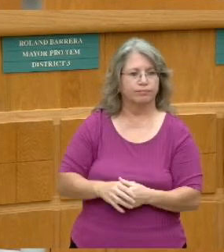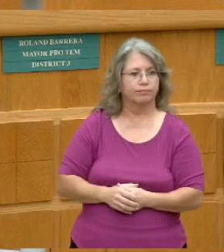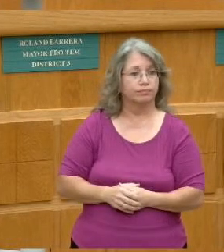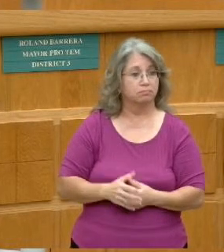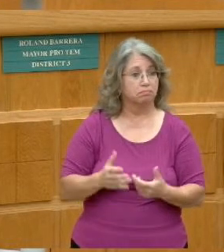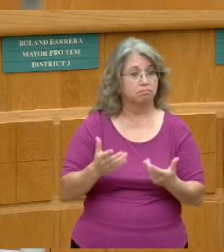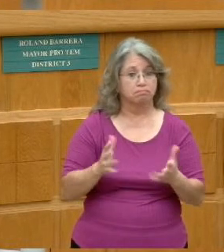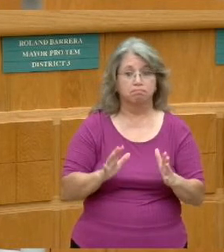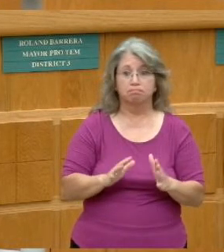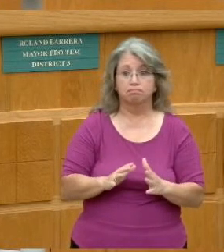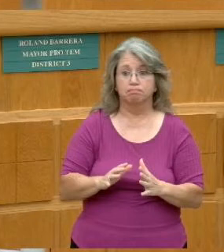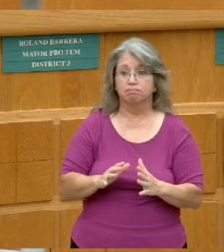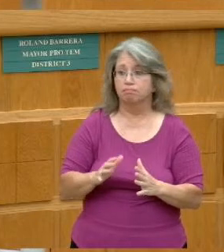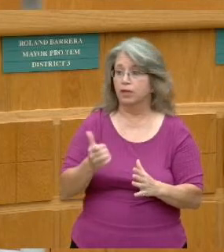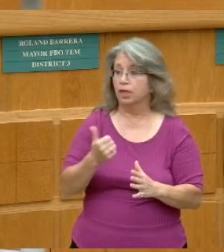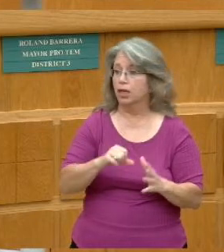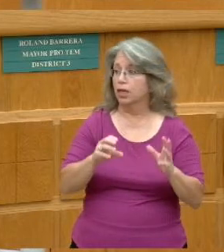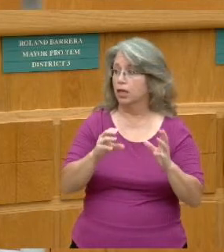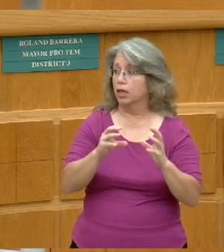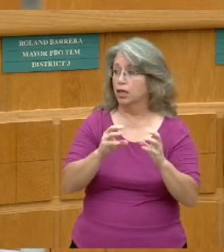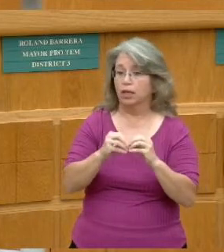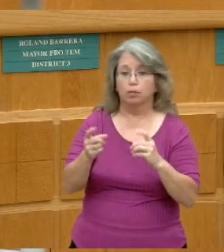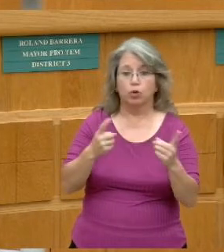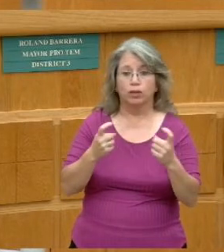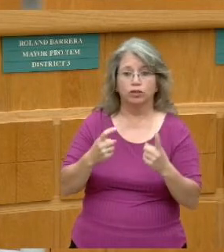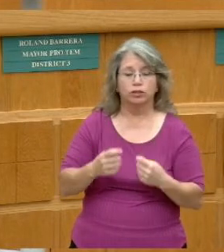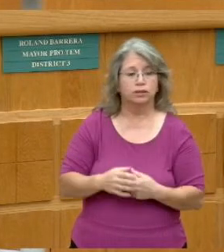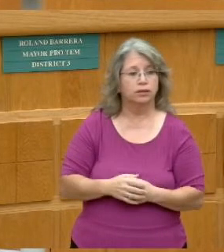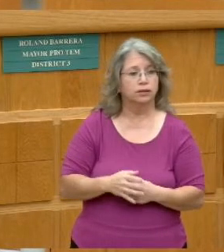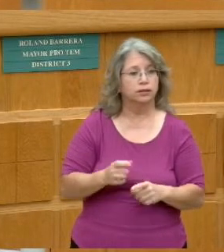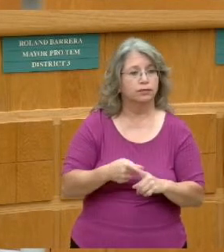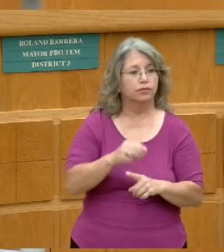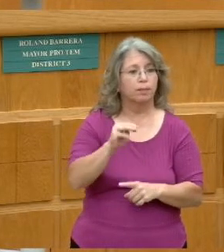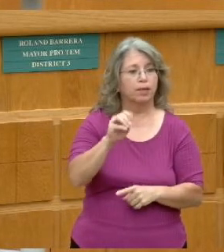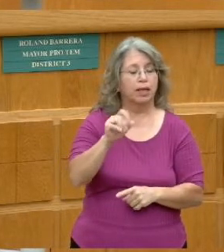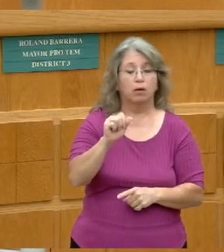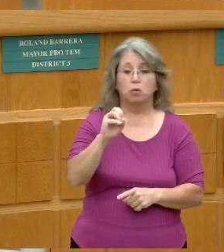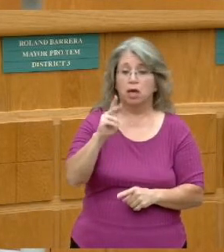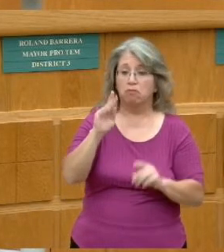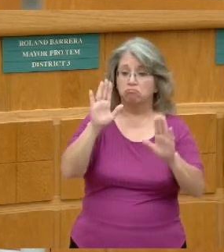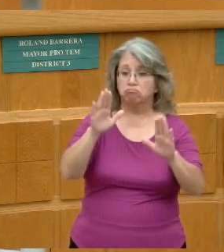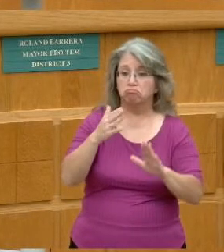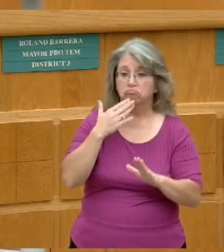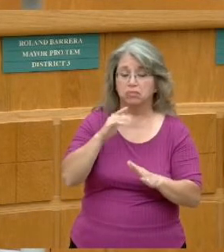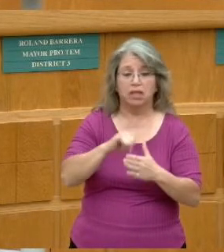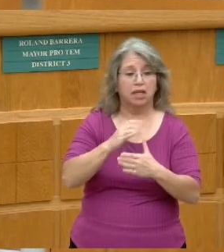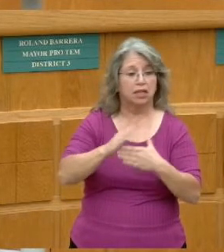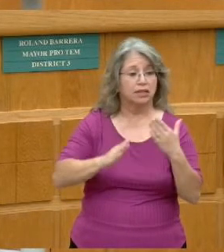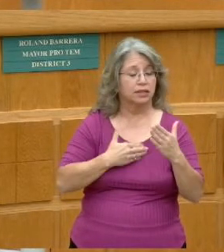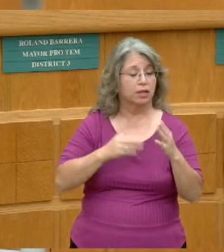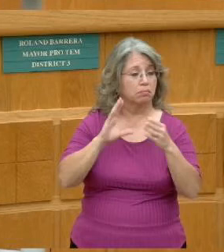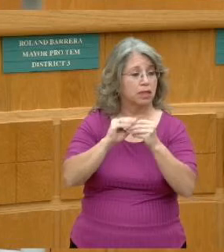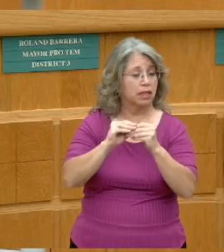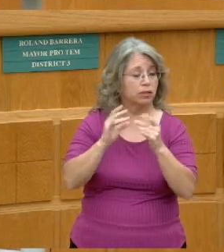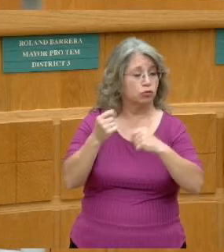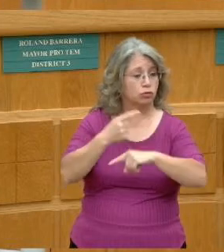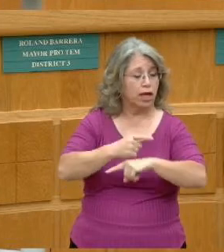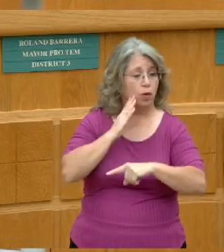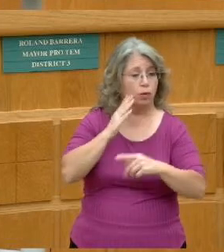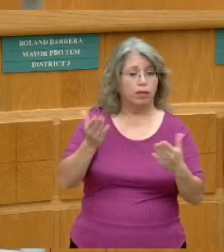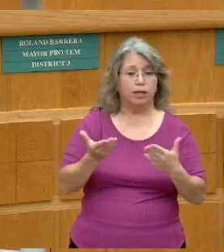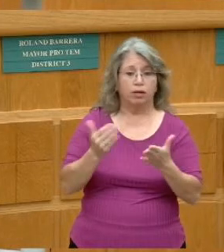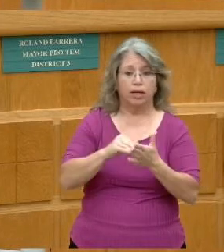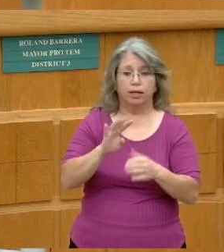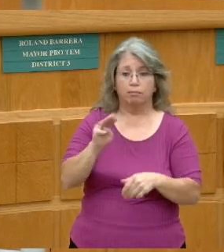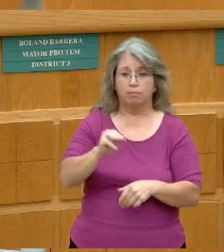That's it, okay. Any other questions from the media? Okay, great. Well, that concludes our briefing for today. We'll be back here Monday. It'll be myself